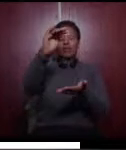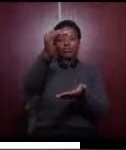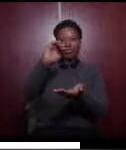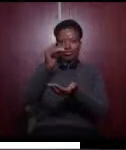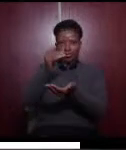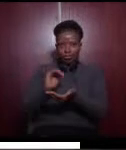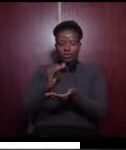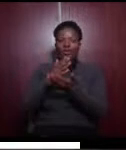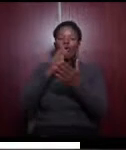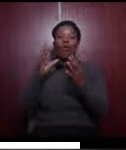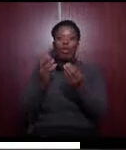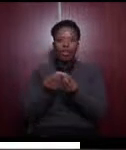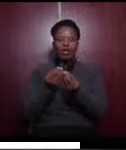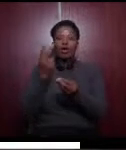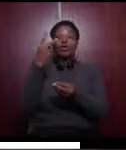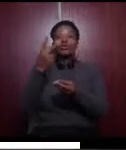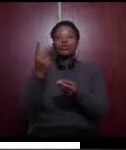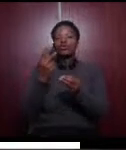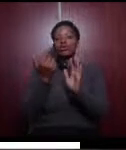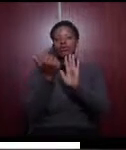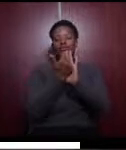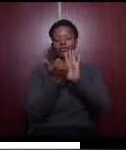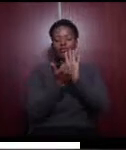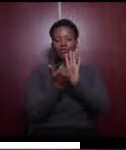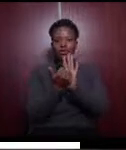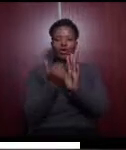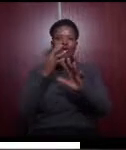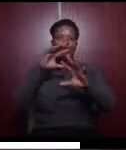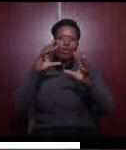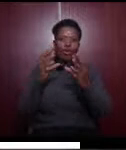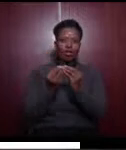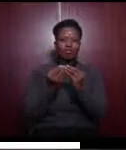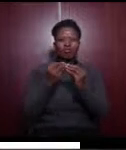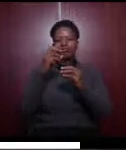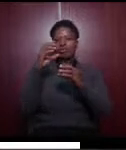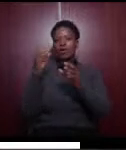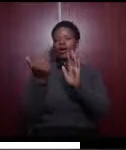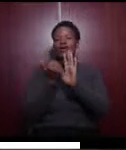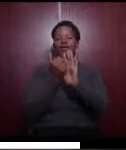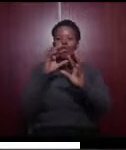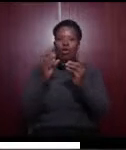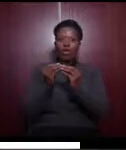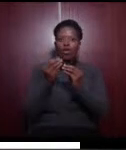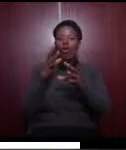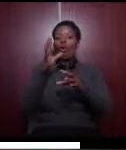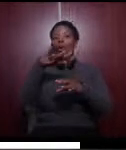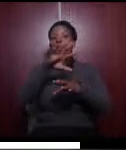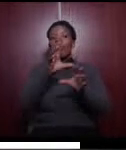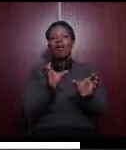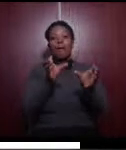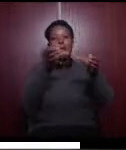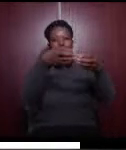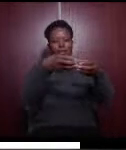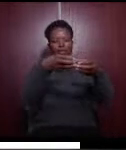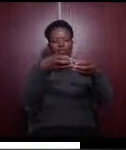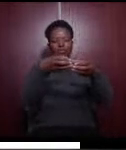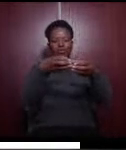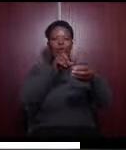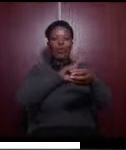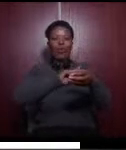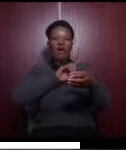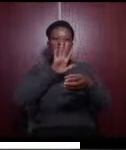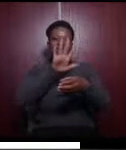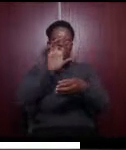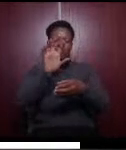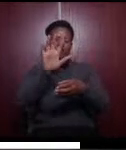amend section 17 of the Principal Act. This one talks to the number of board members, because 15 members have been found to be too many